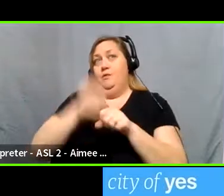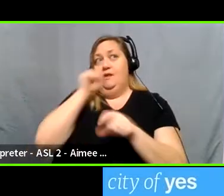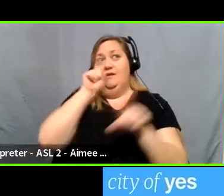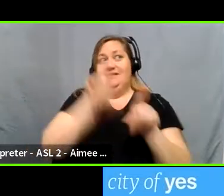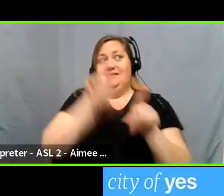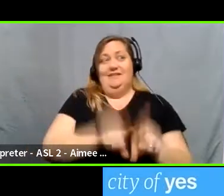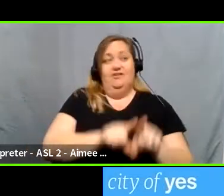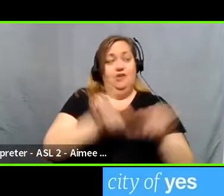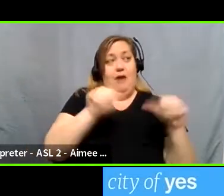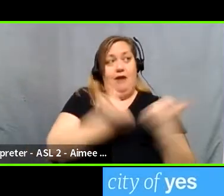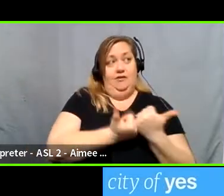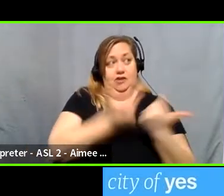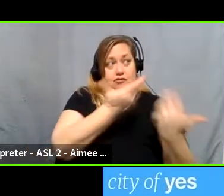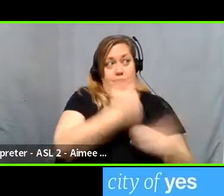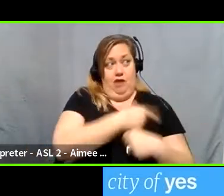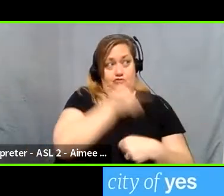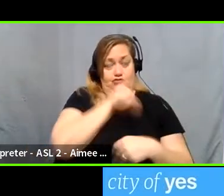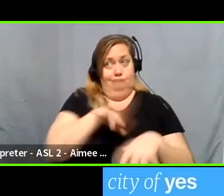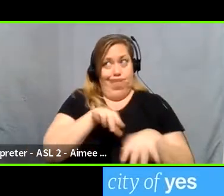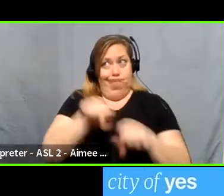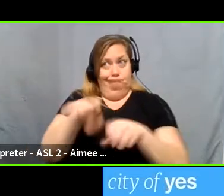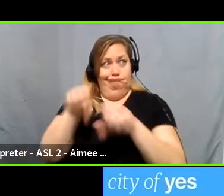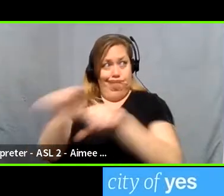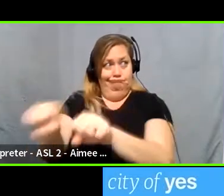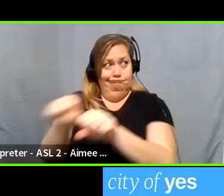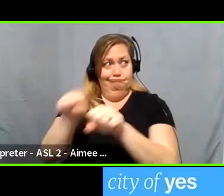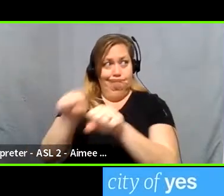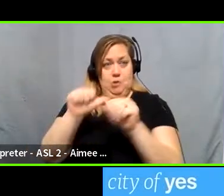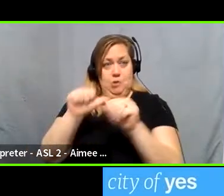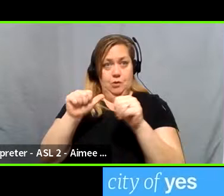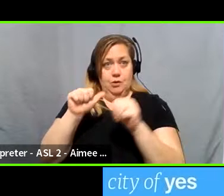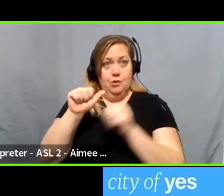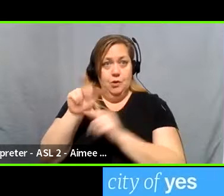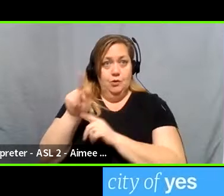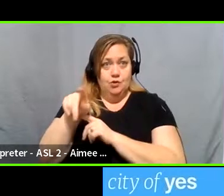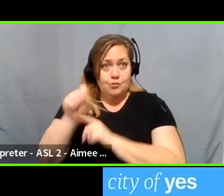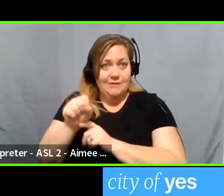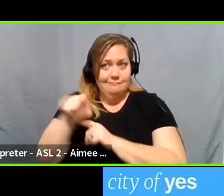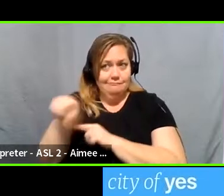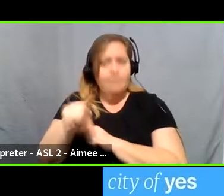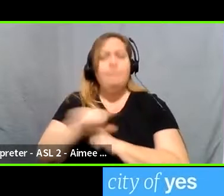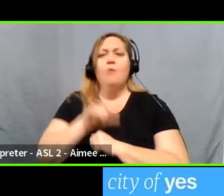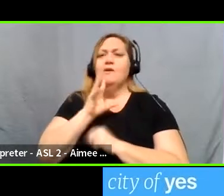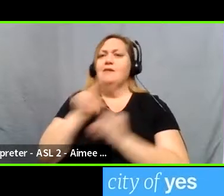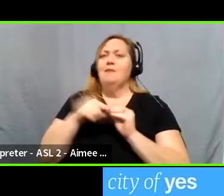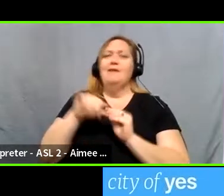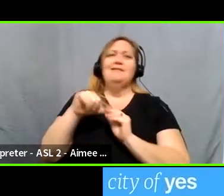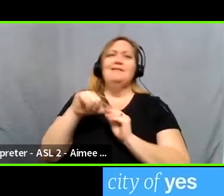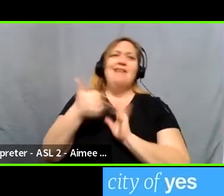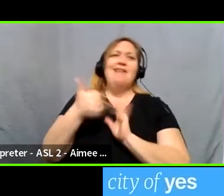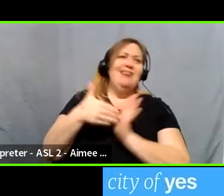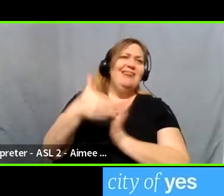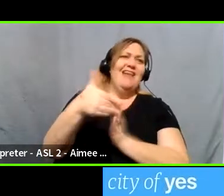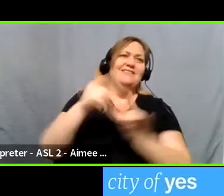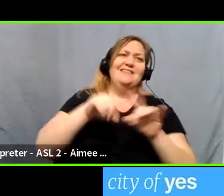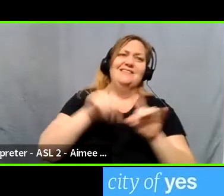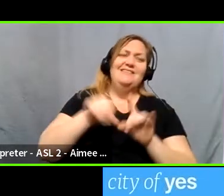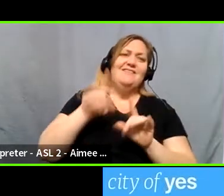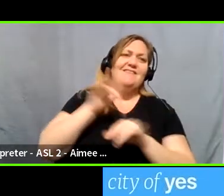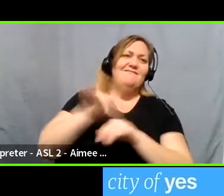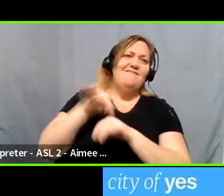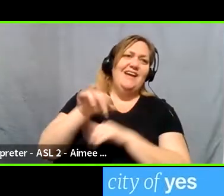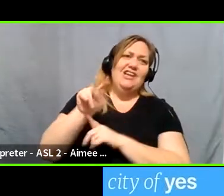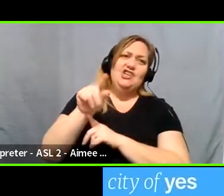like HPD to do everything we can to get those units occupied. But we're talking, you know, tens of thousands of vacant units, uh,